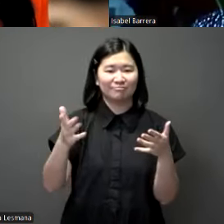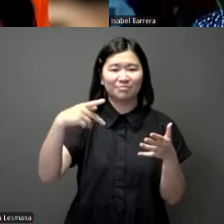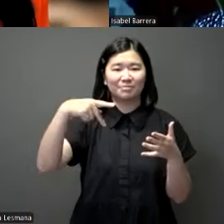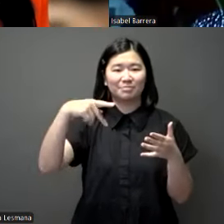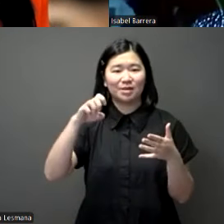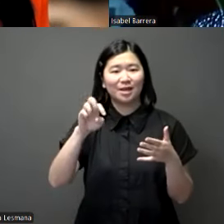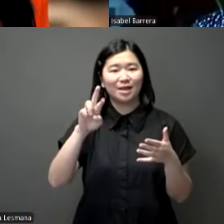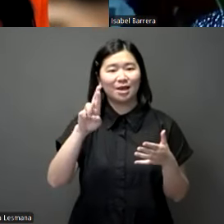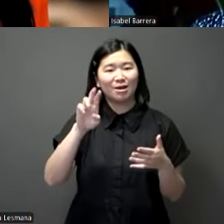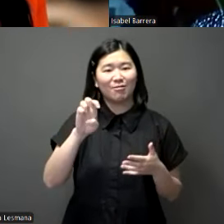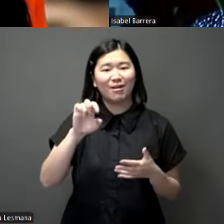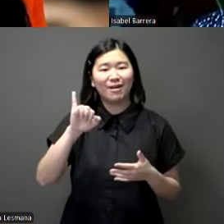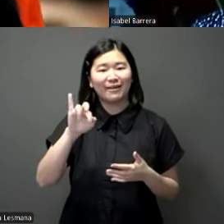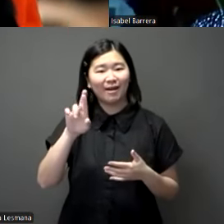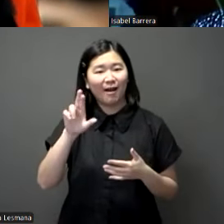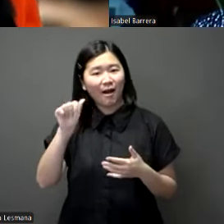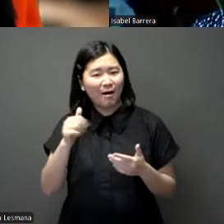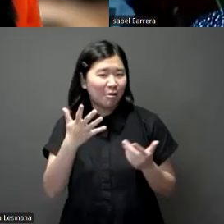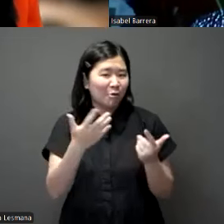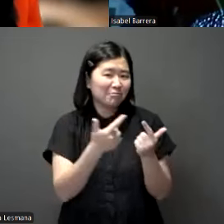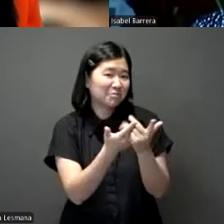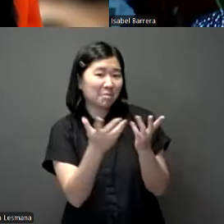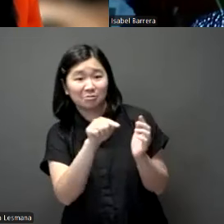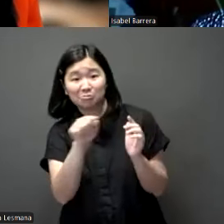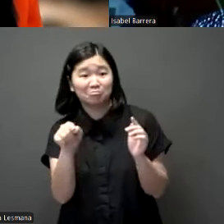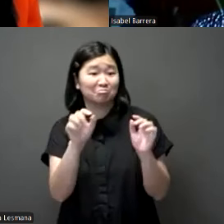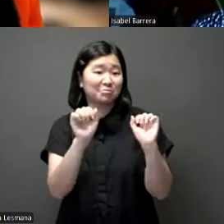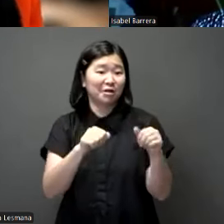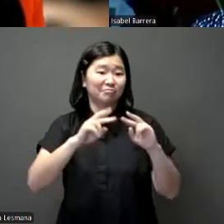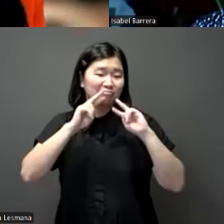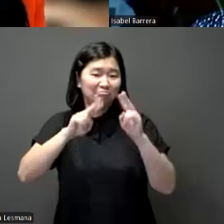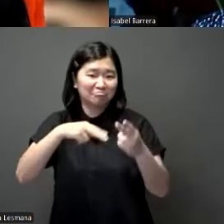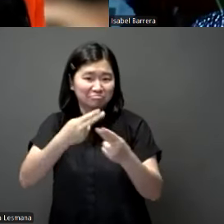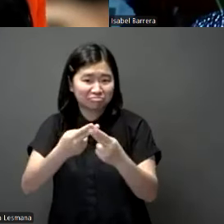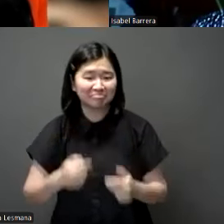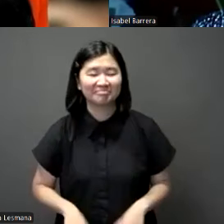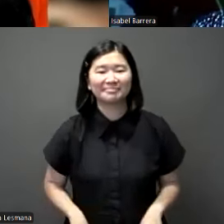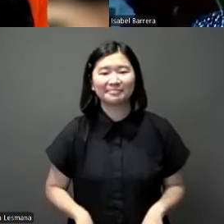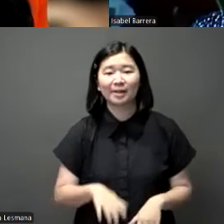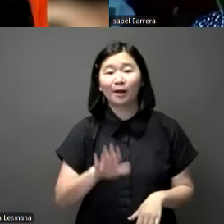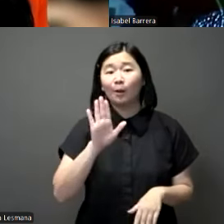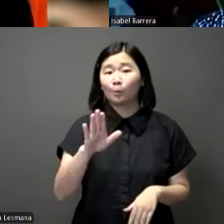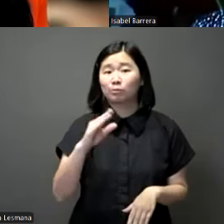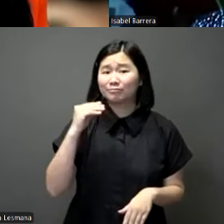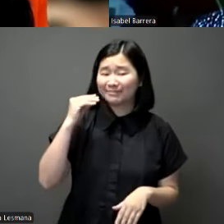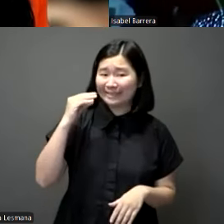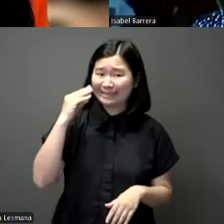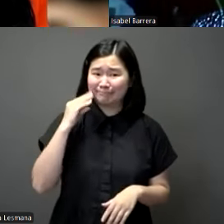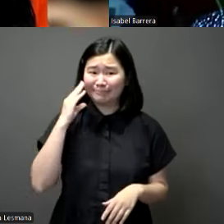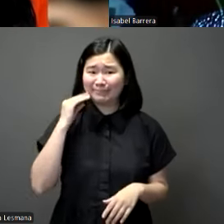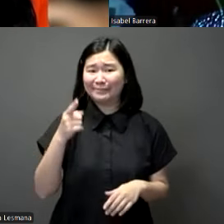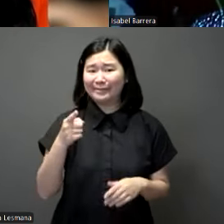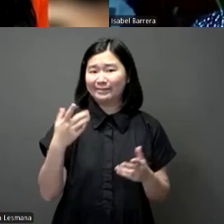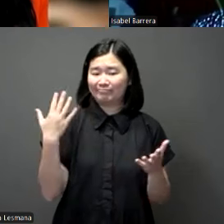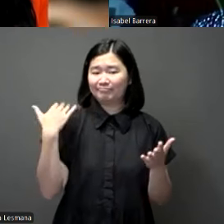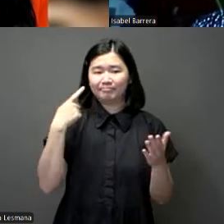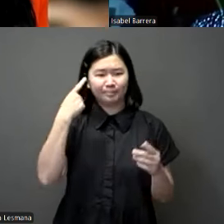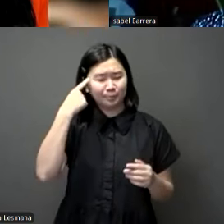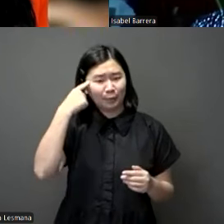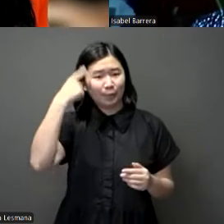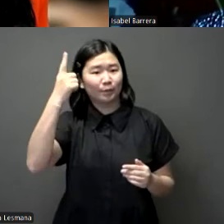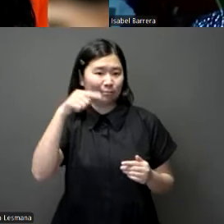Based on your experience with the Innovate in the context of cervical cancer elimination, what are the